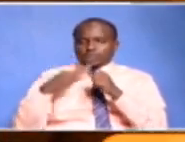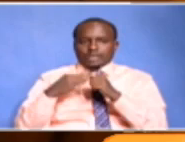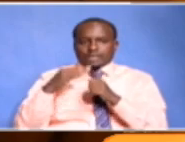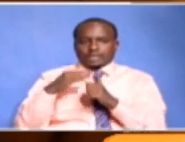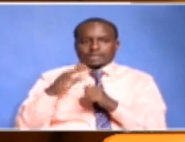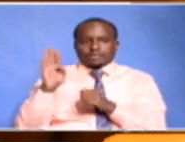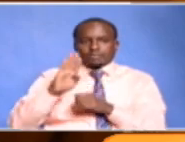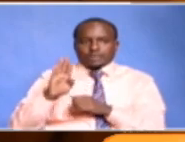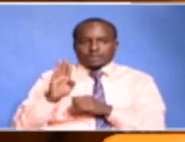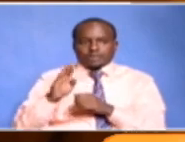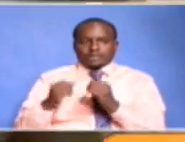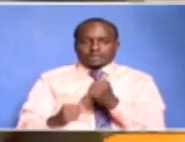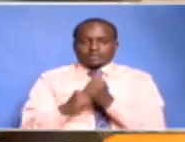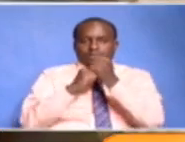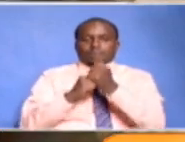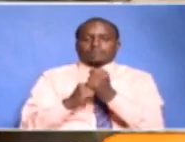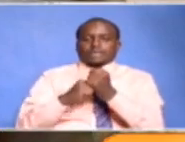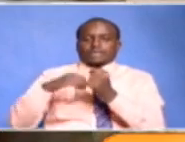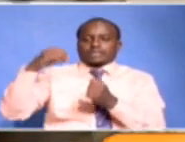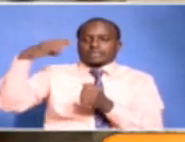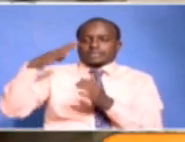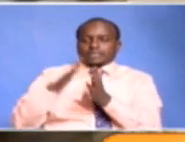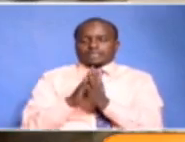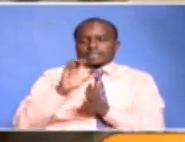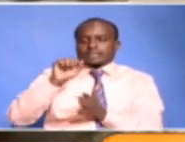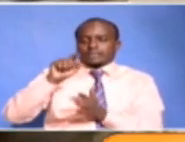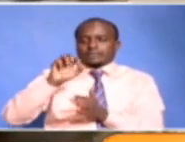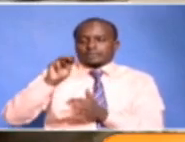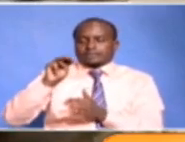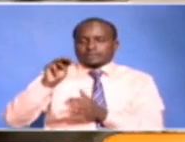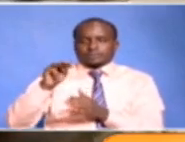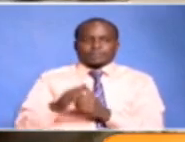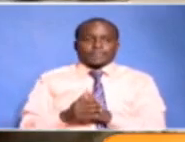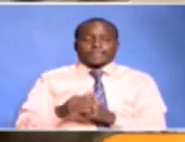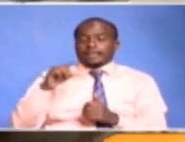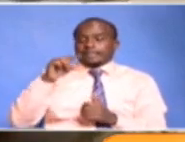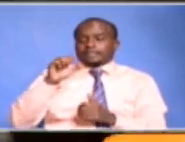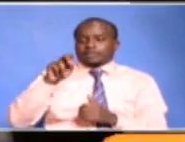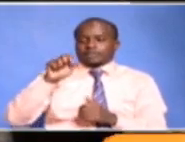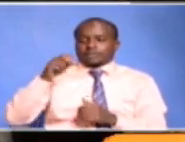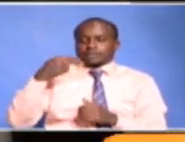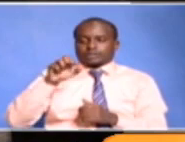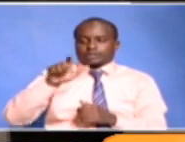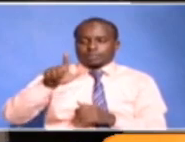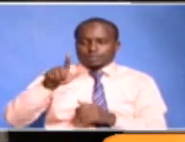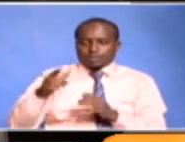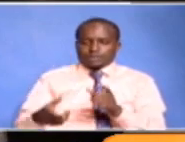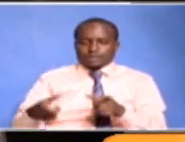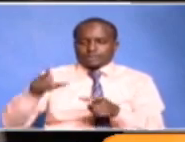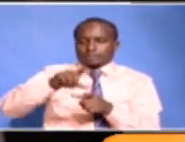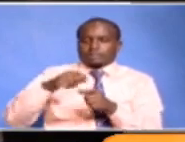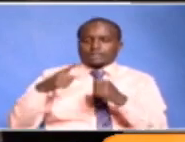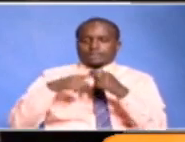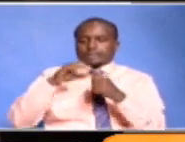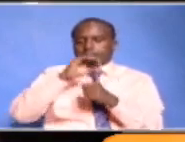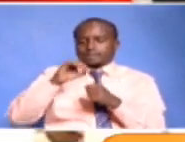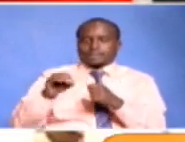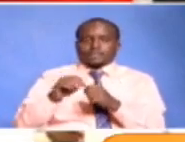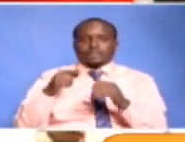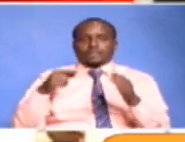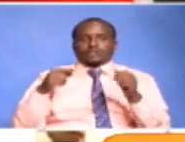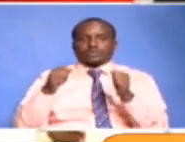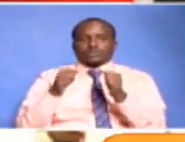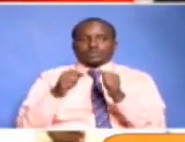increased electricity and steam revenue. Electricity revenue from geothermal power plant increased by 6% to